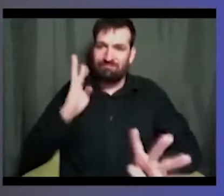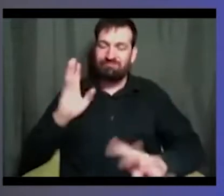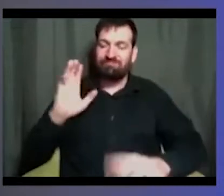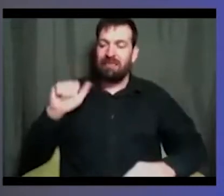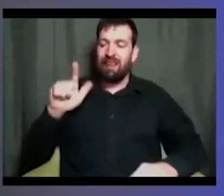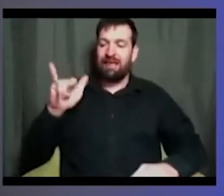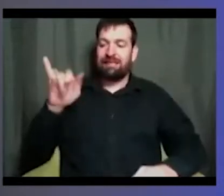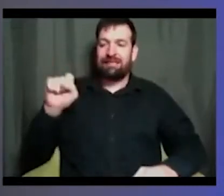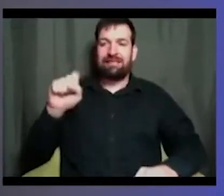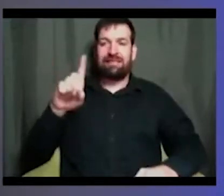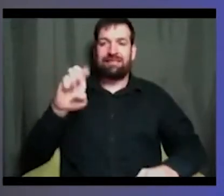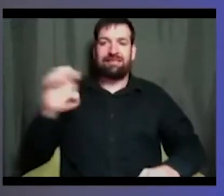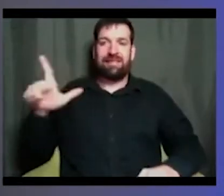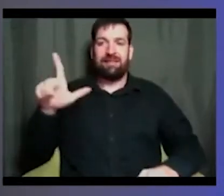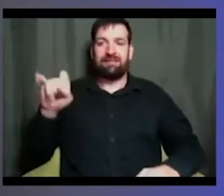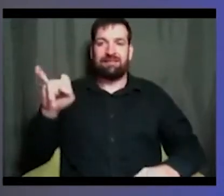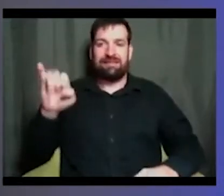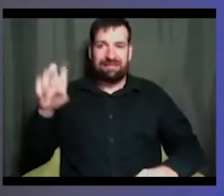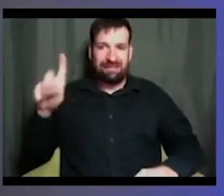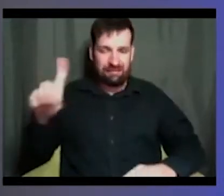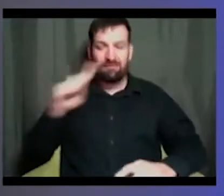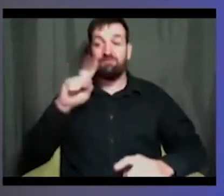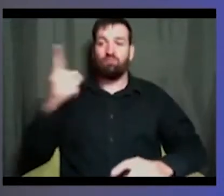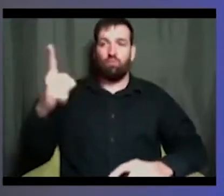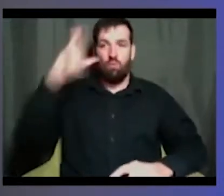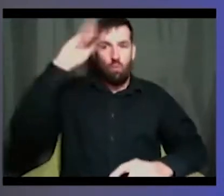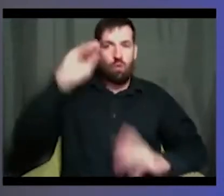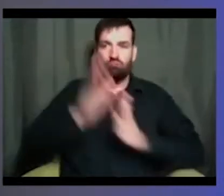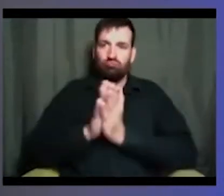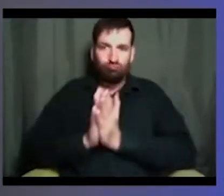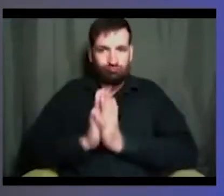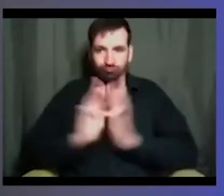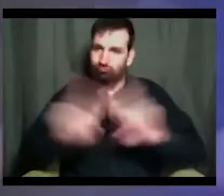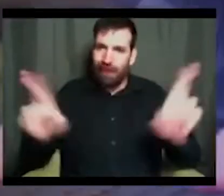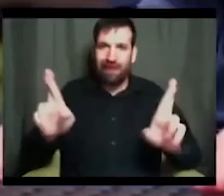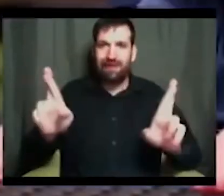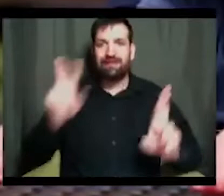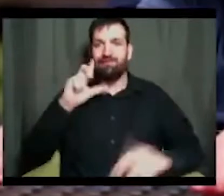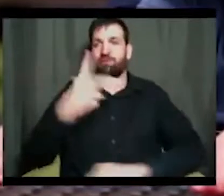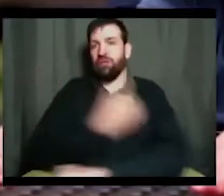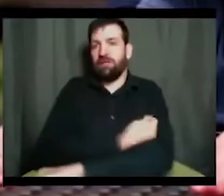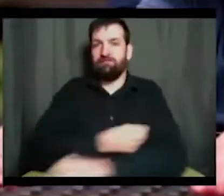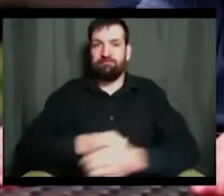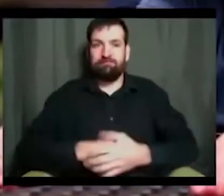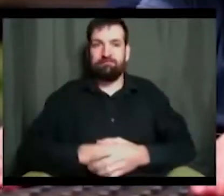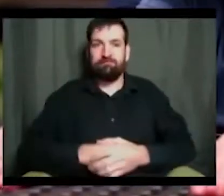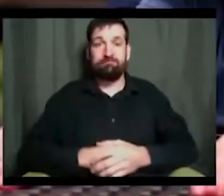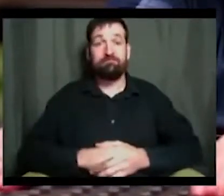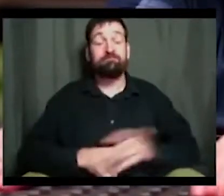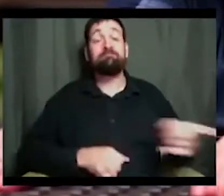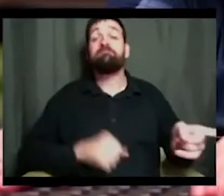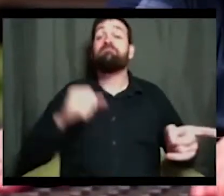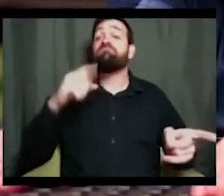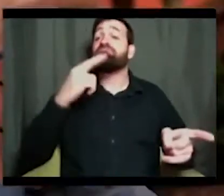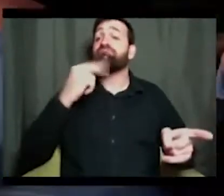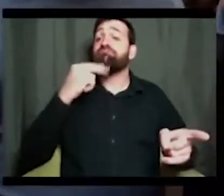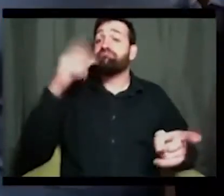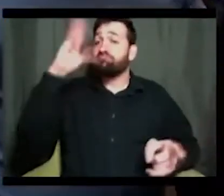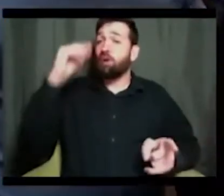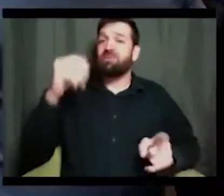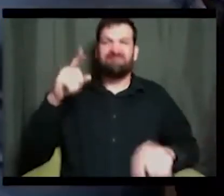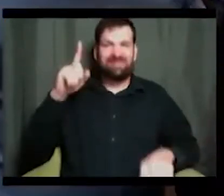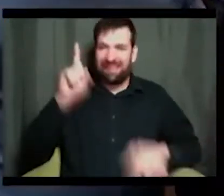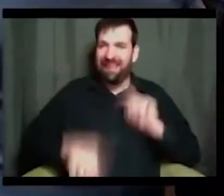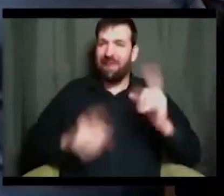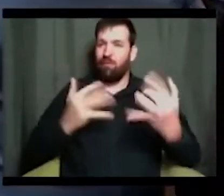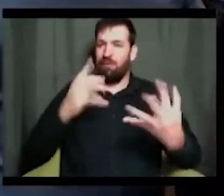to one little boy ready to roll up his sleeve and take his shot. The little guy you're about to meet can't wait to get his